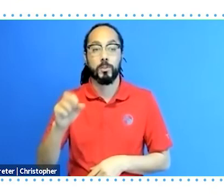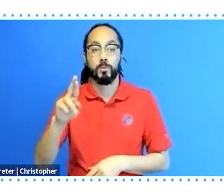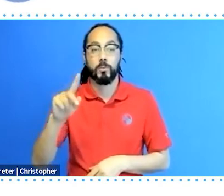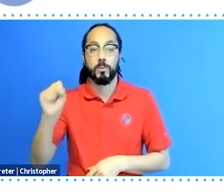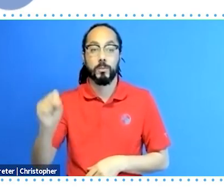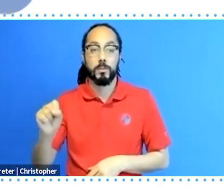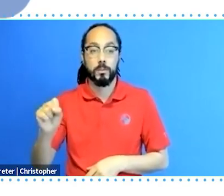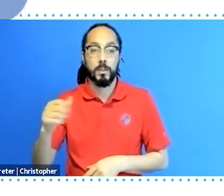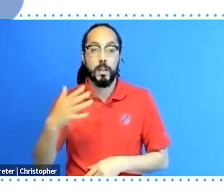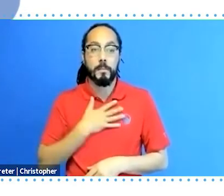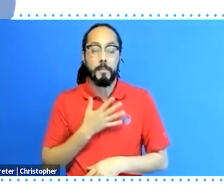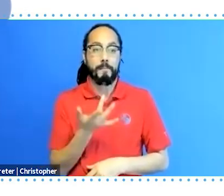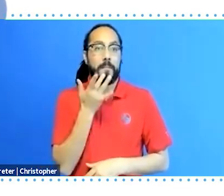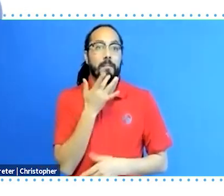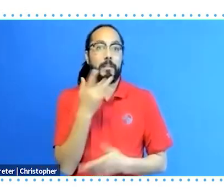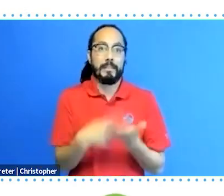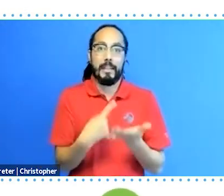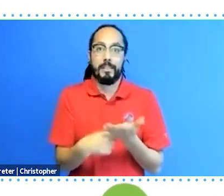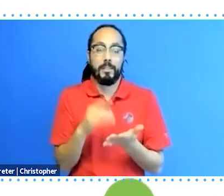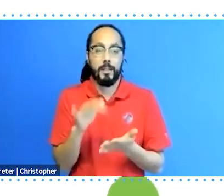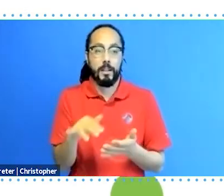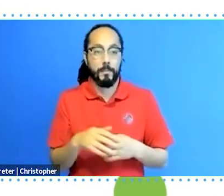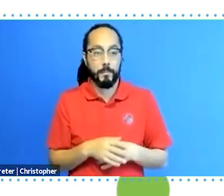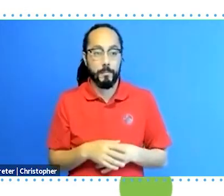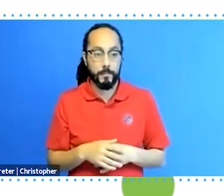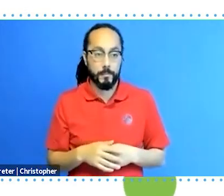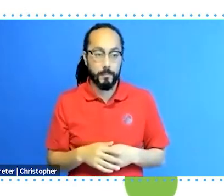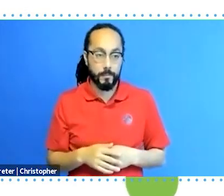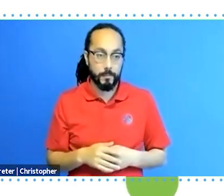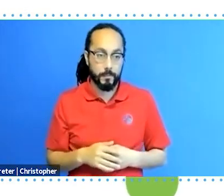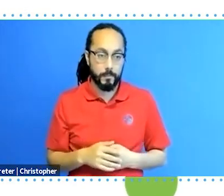favorite things to talk about, because I think